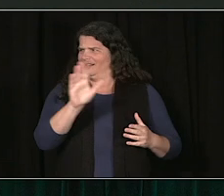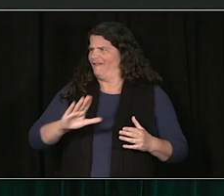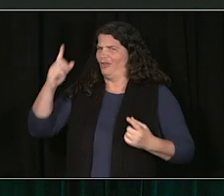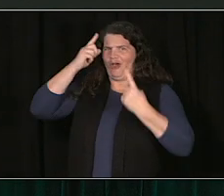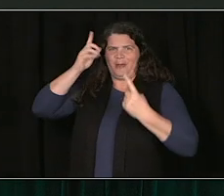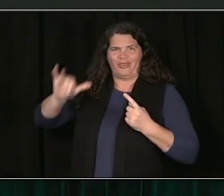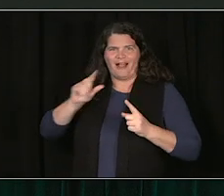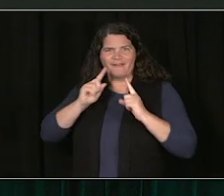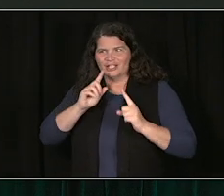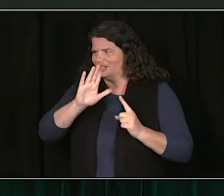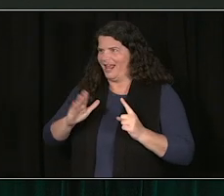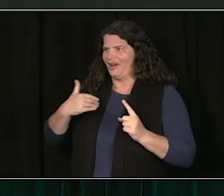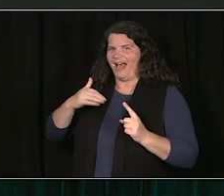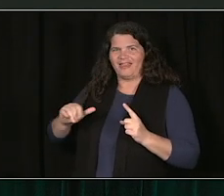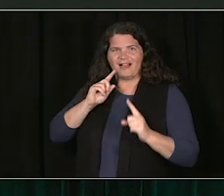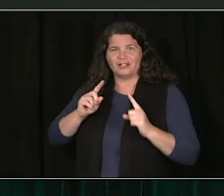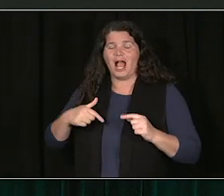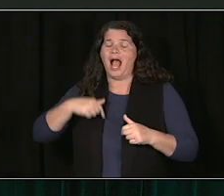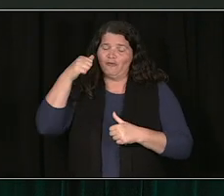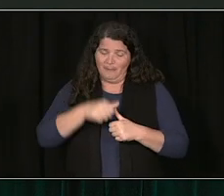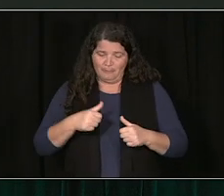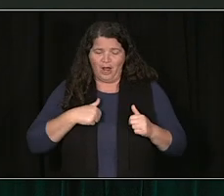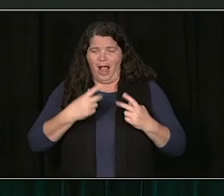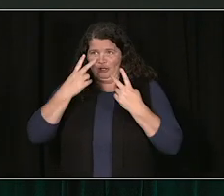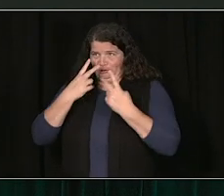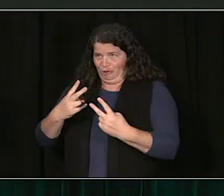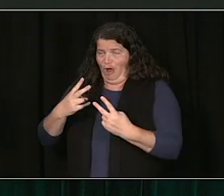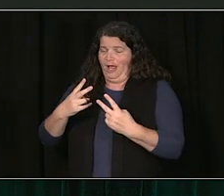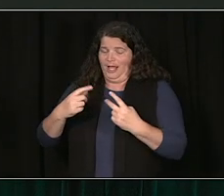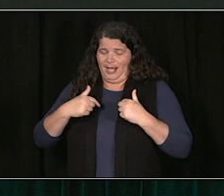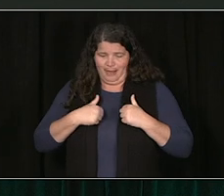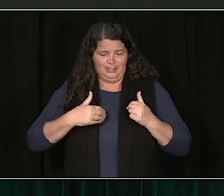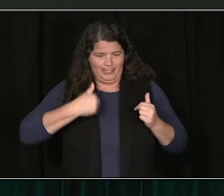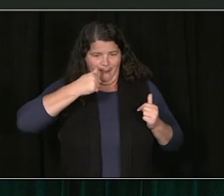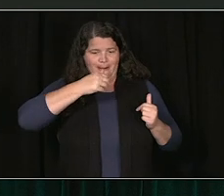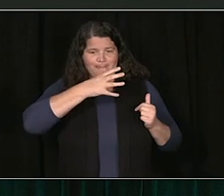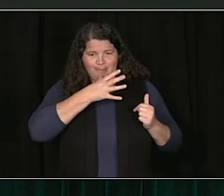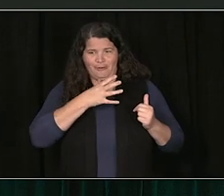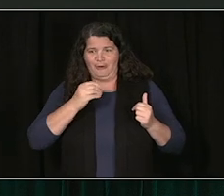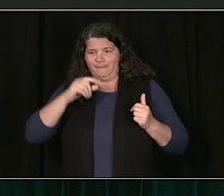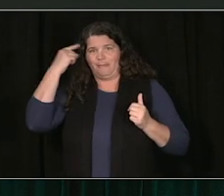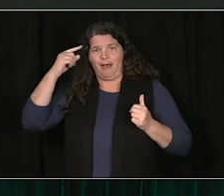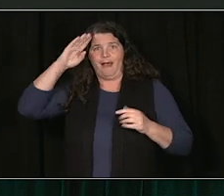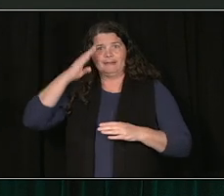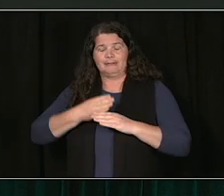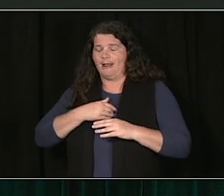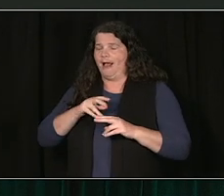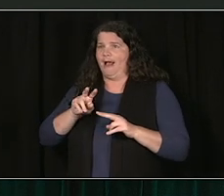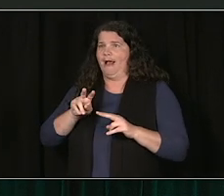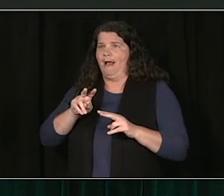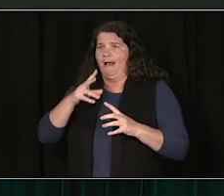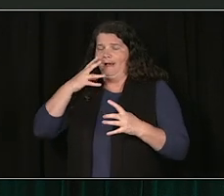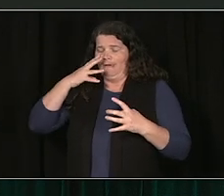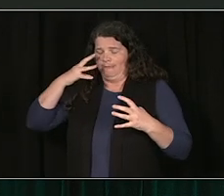I remember seeing it for the first time as a young mother of a son, of a Black son, and being in tears, just seeing